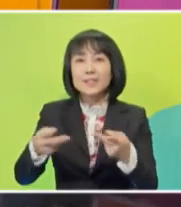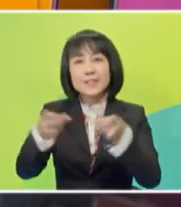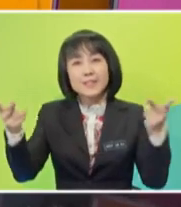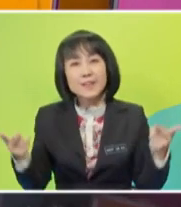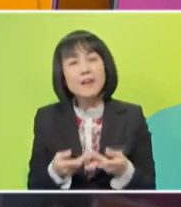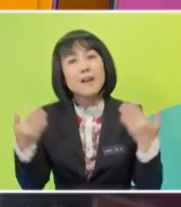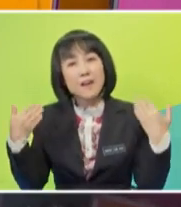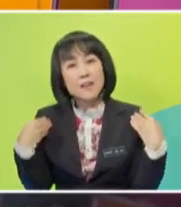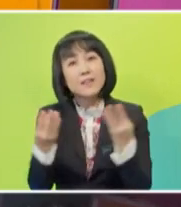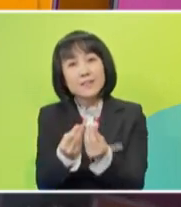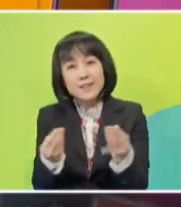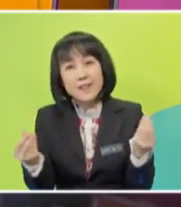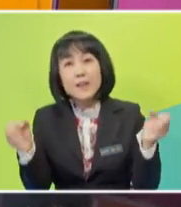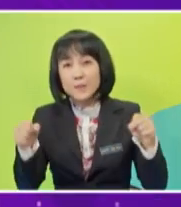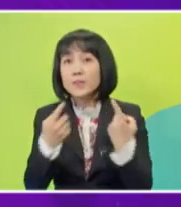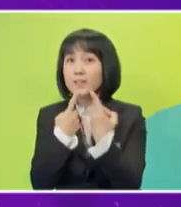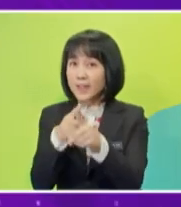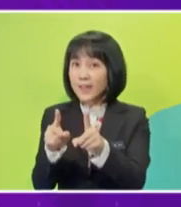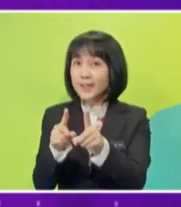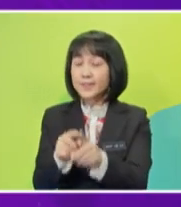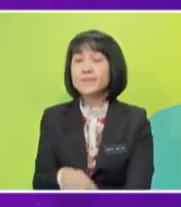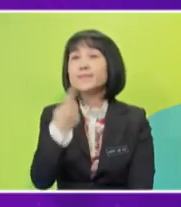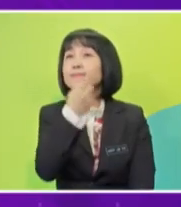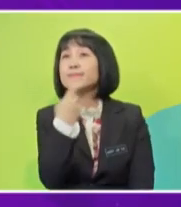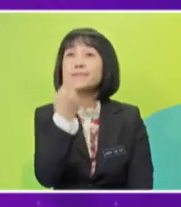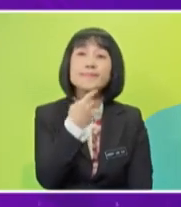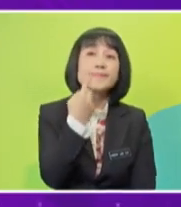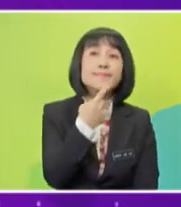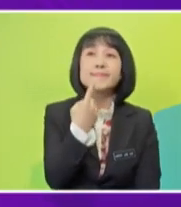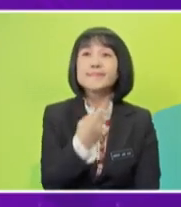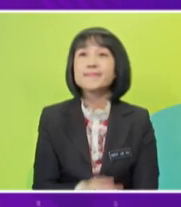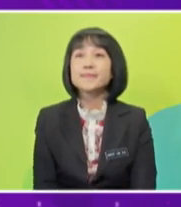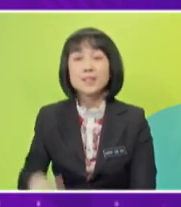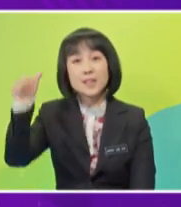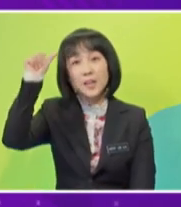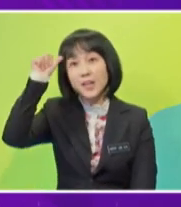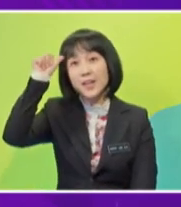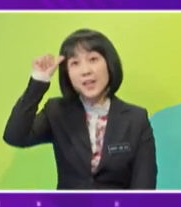have sand? Can you tell me? Anyone? Okay, Amar.